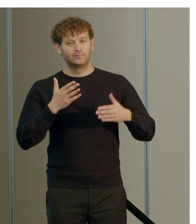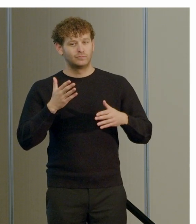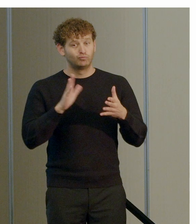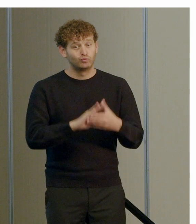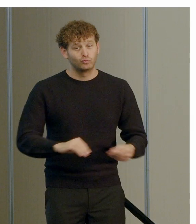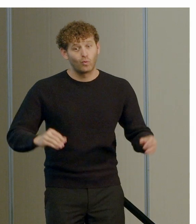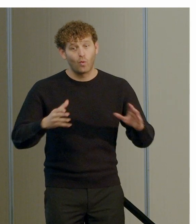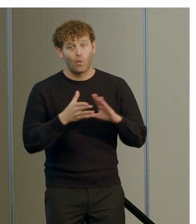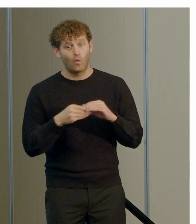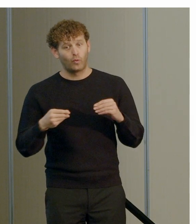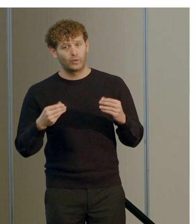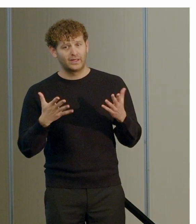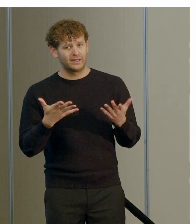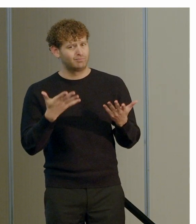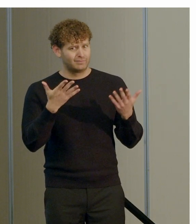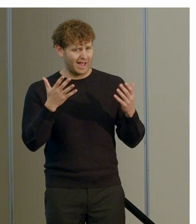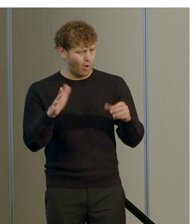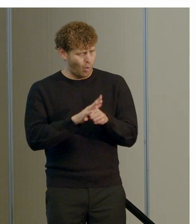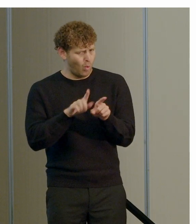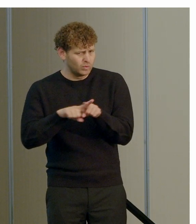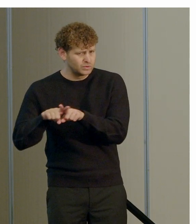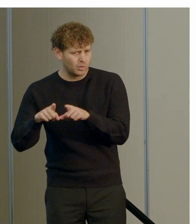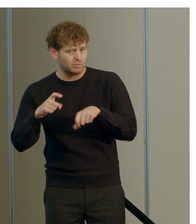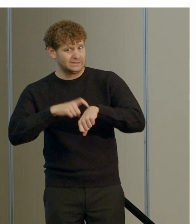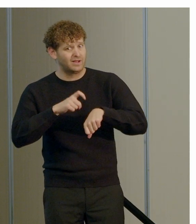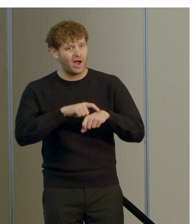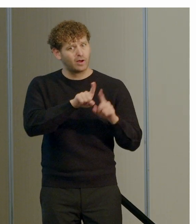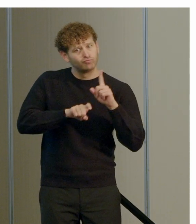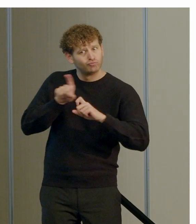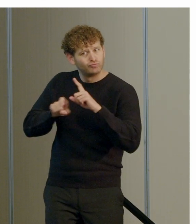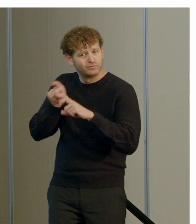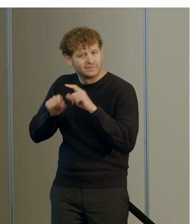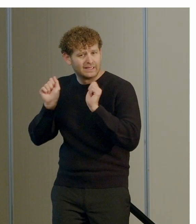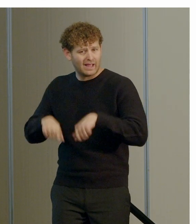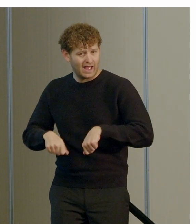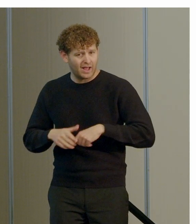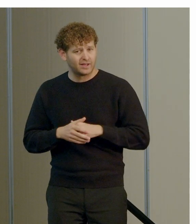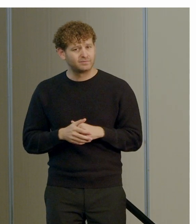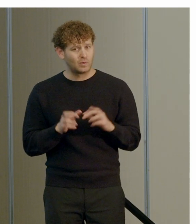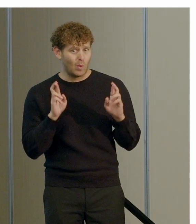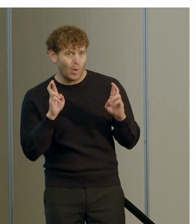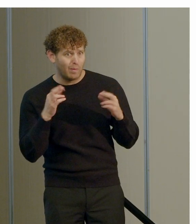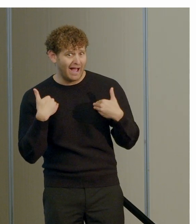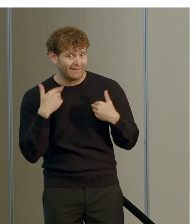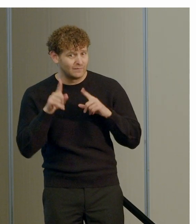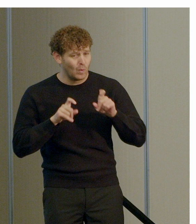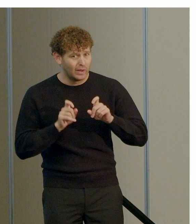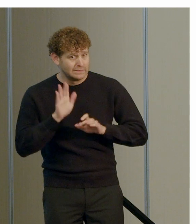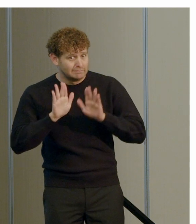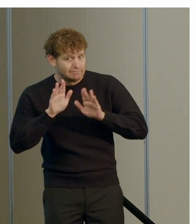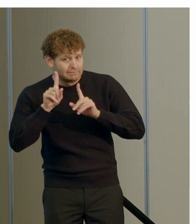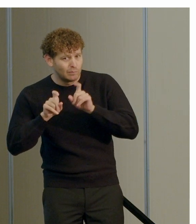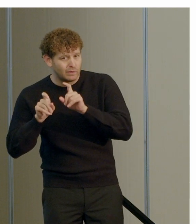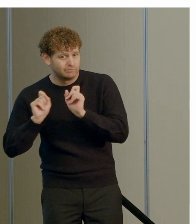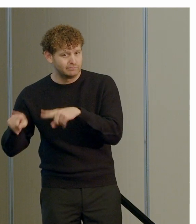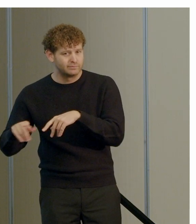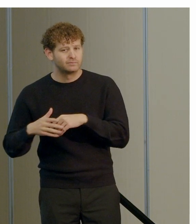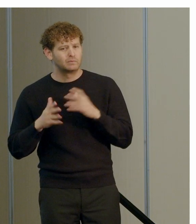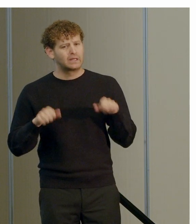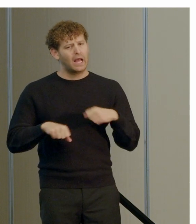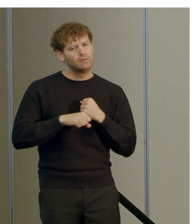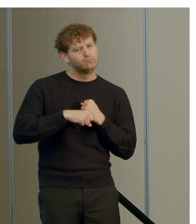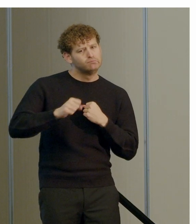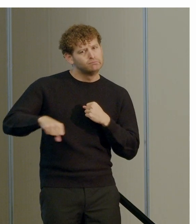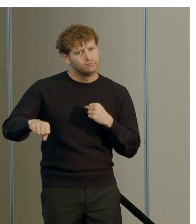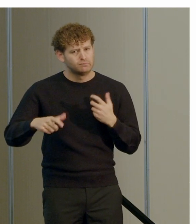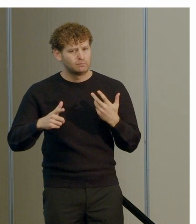you really do have questions. So we're gonna try to see what we can do here too, but we really do want this